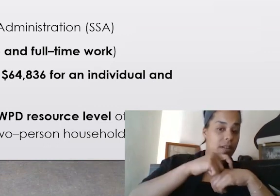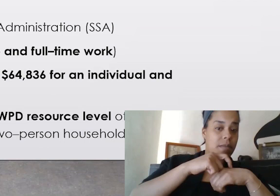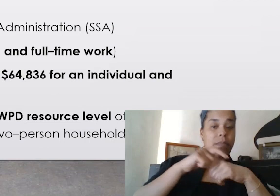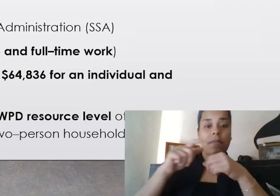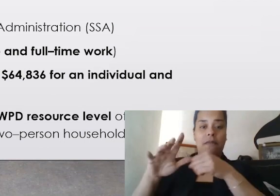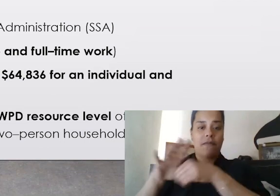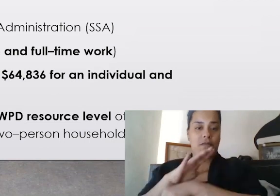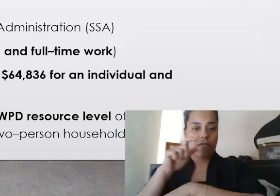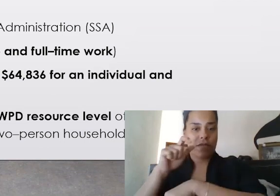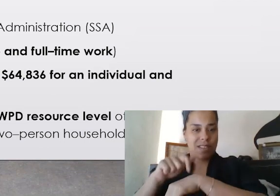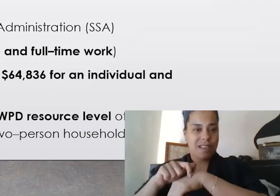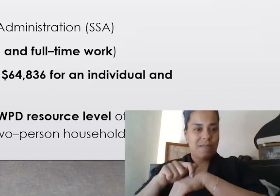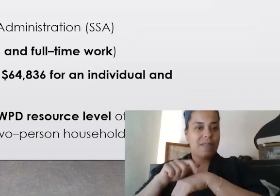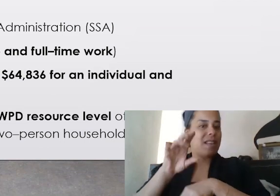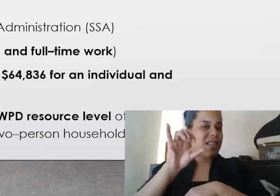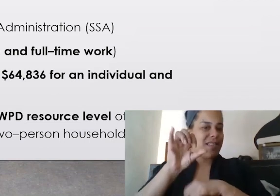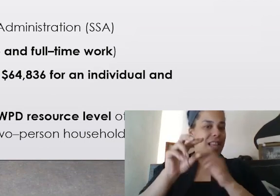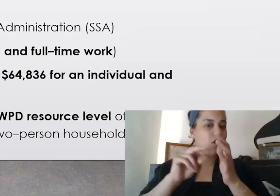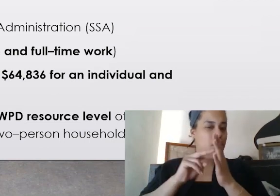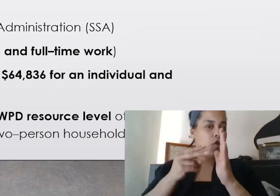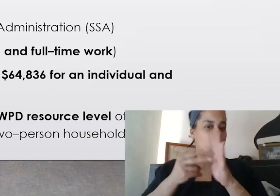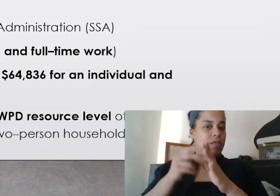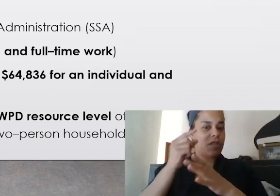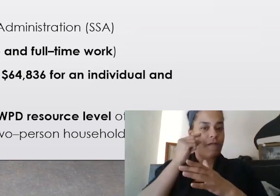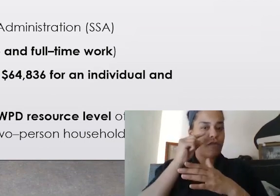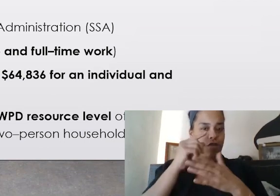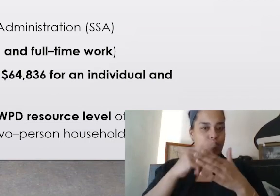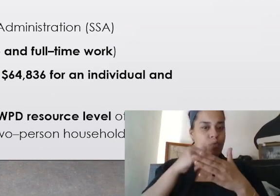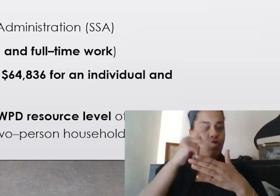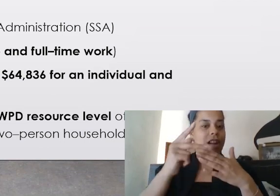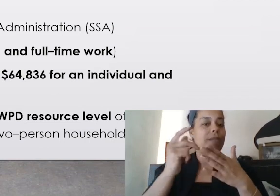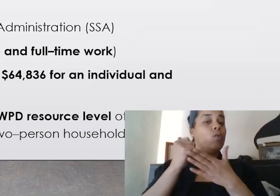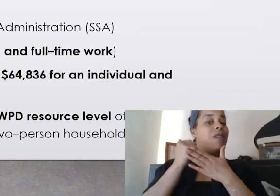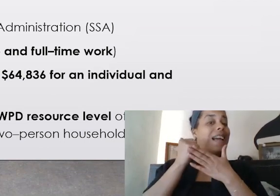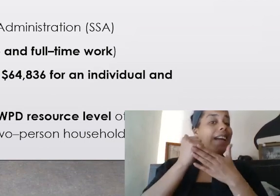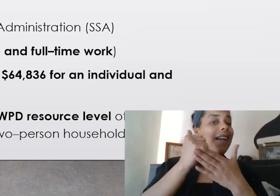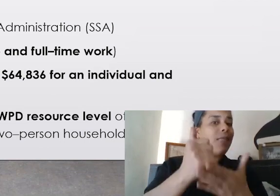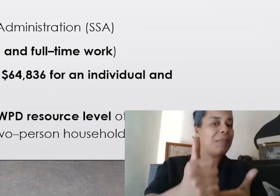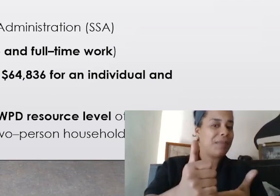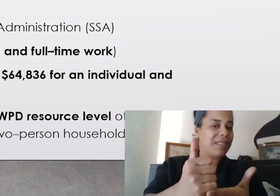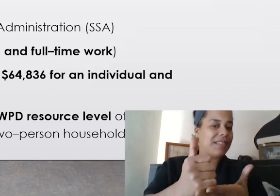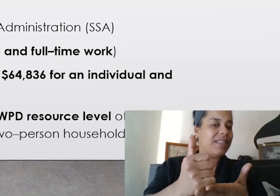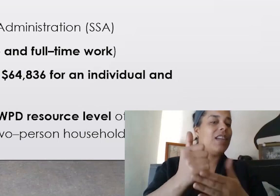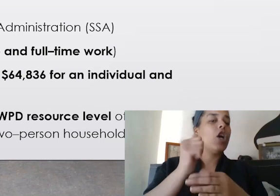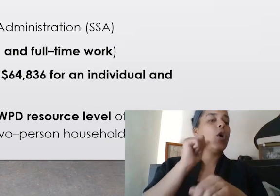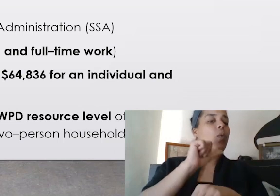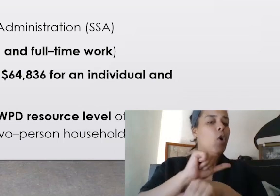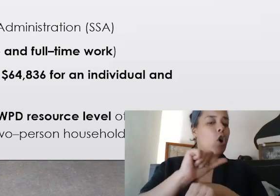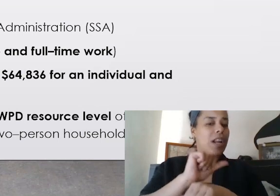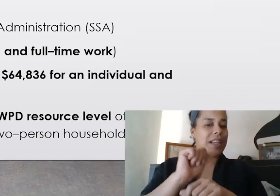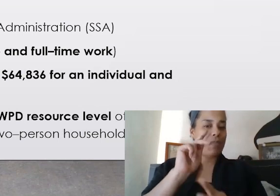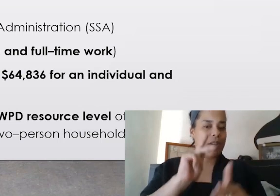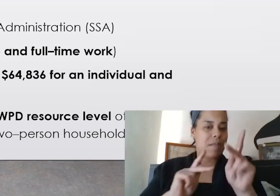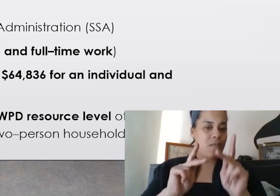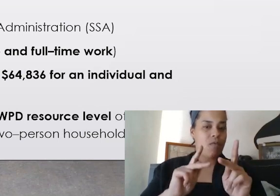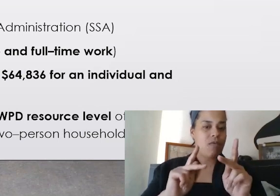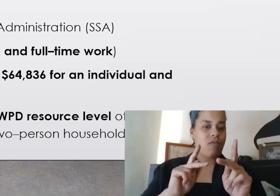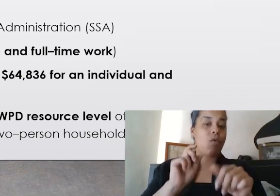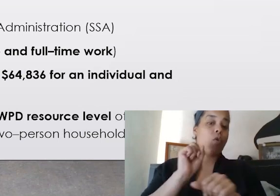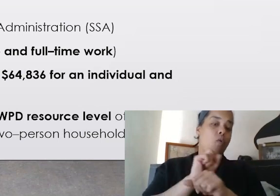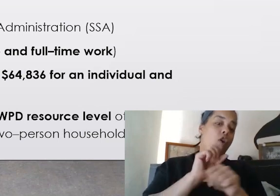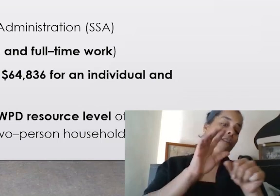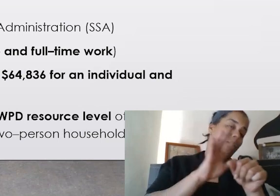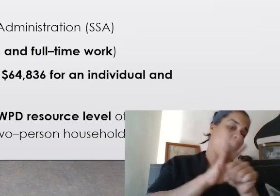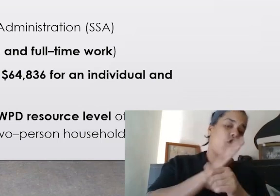the buy-in program, is to assist individuals who are working part-time and full-time.